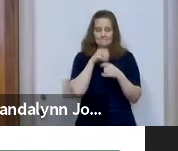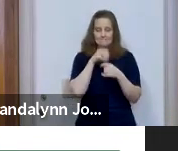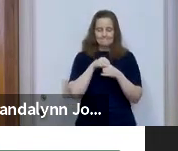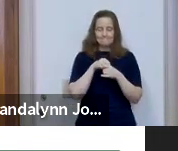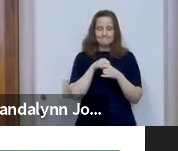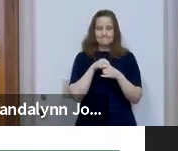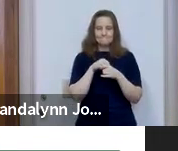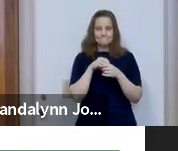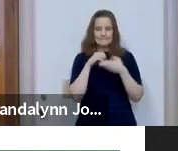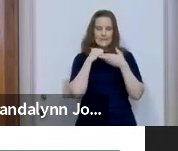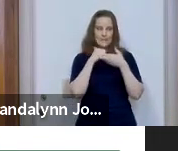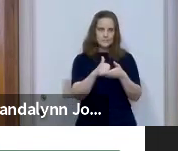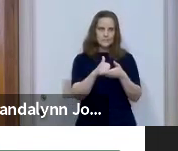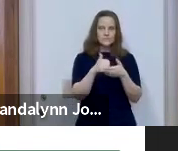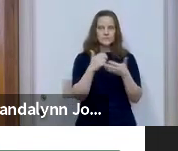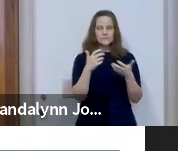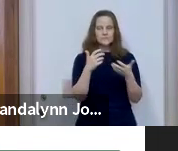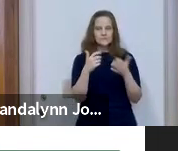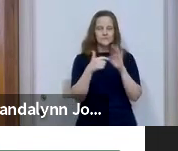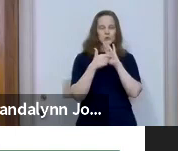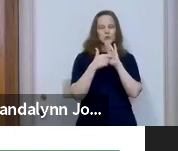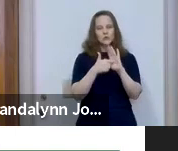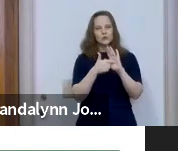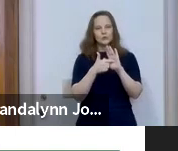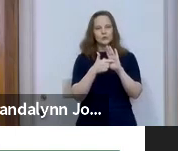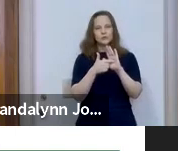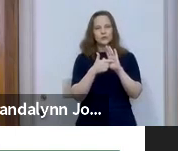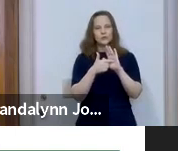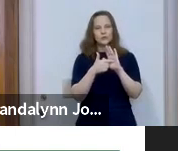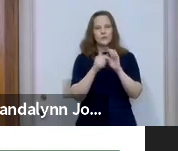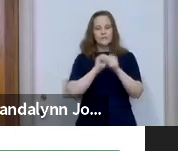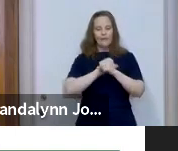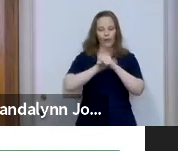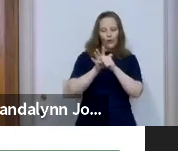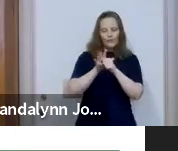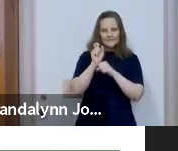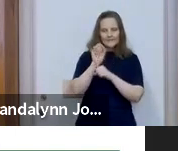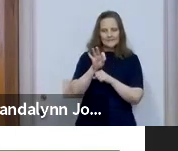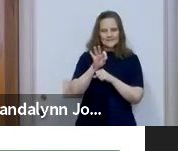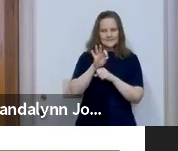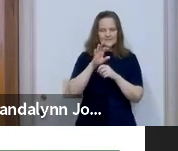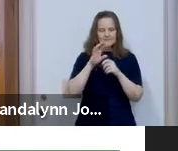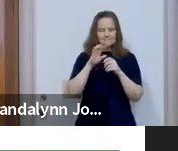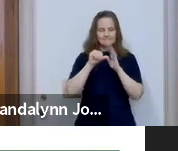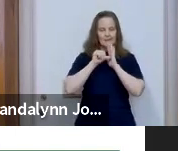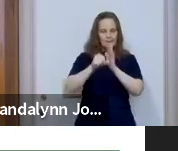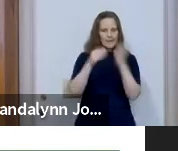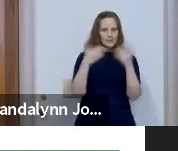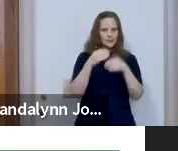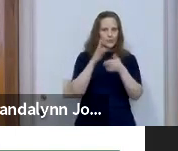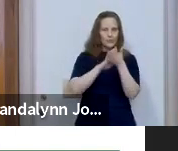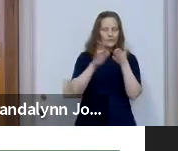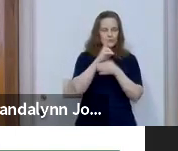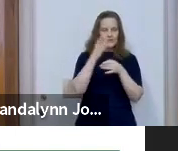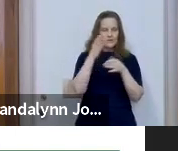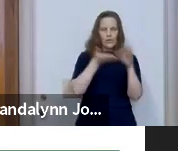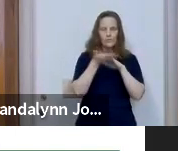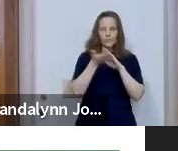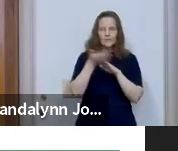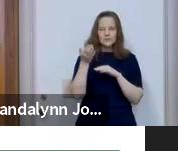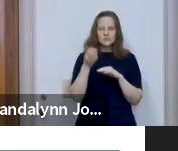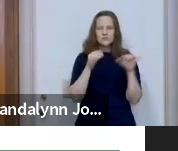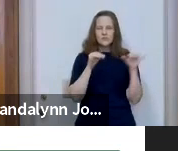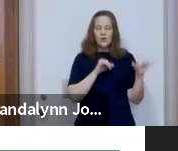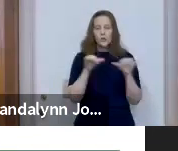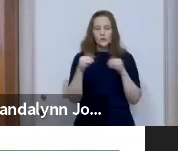and helps just kind of show everyone what COVID-19's impact has been here on university operations. There's also